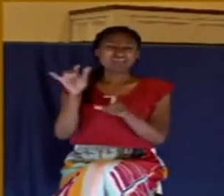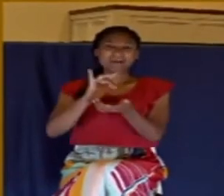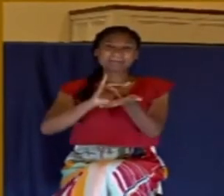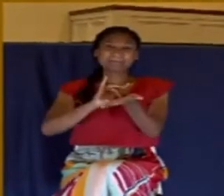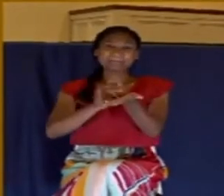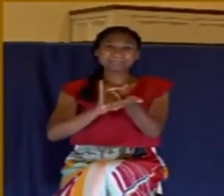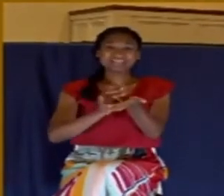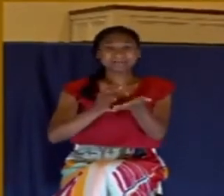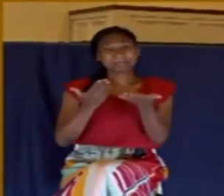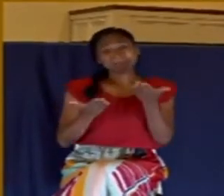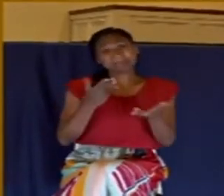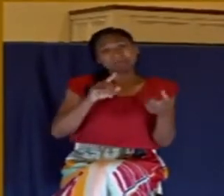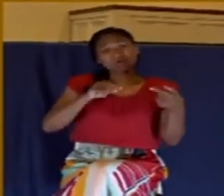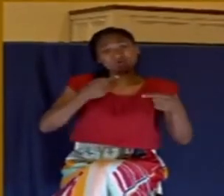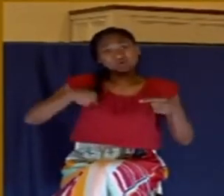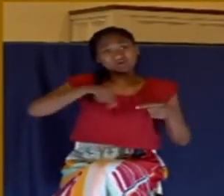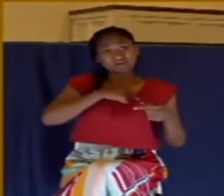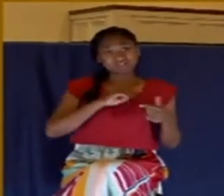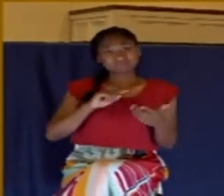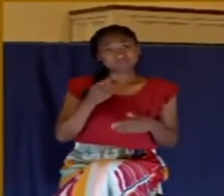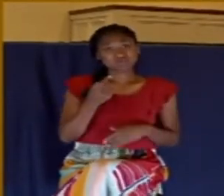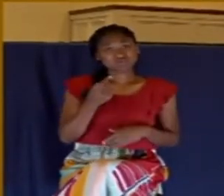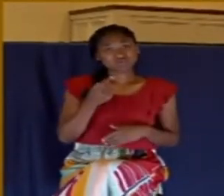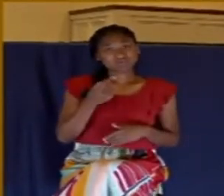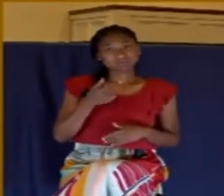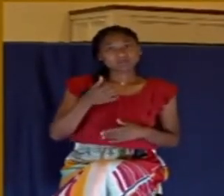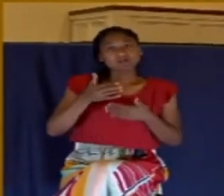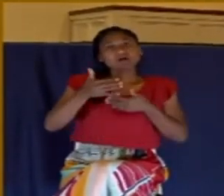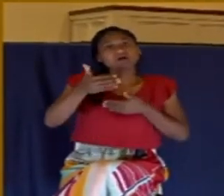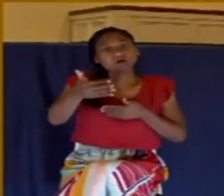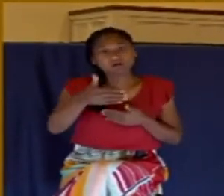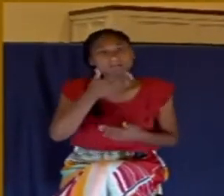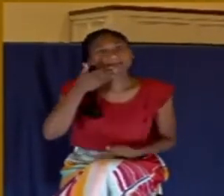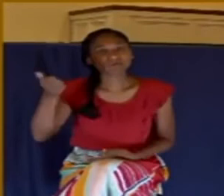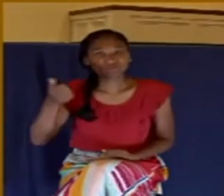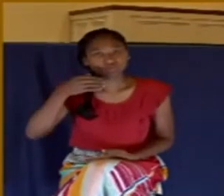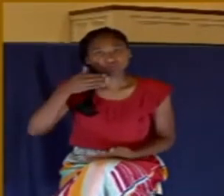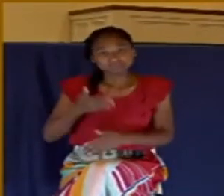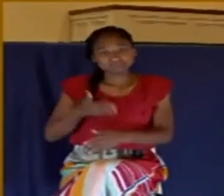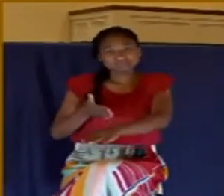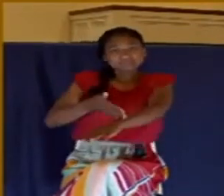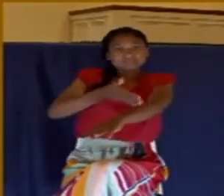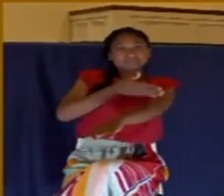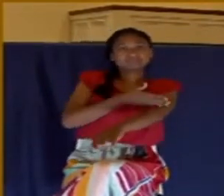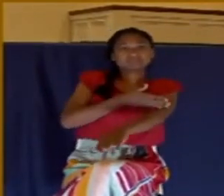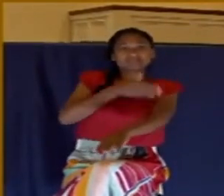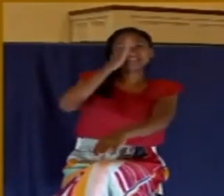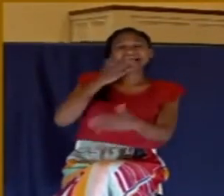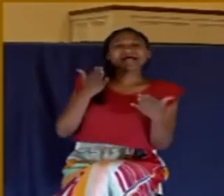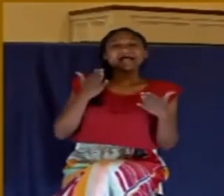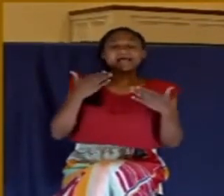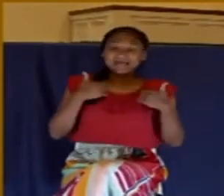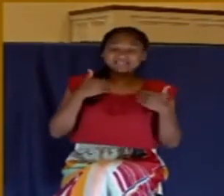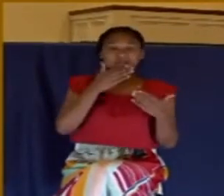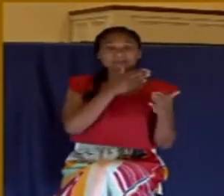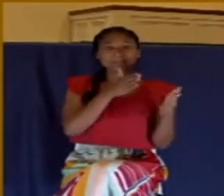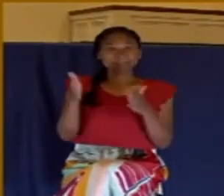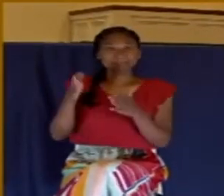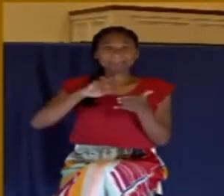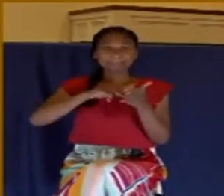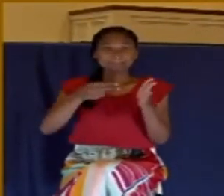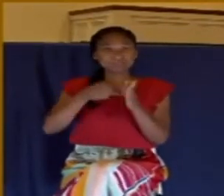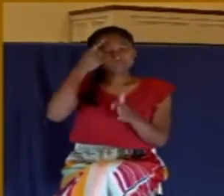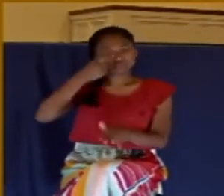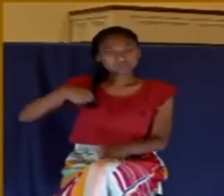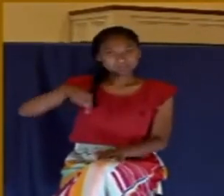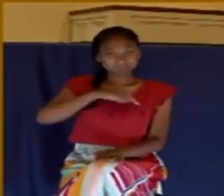better. They make us stronger. God has a divine purpose for it. But also, trials are painful. Again, in verse number 6,